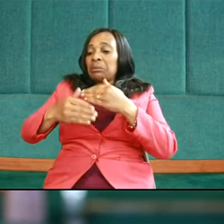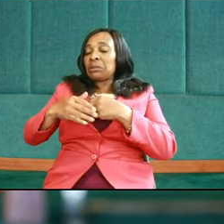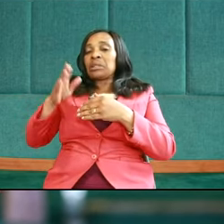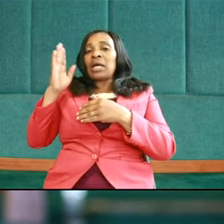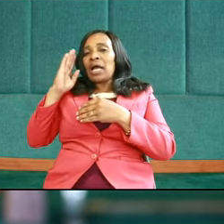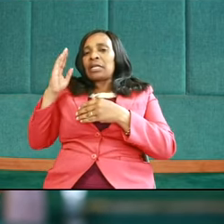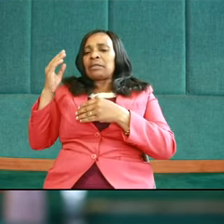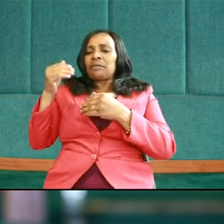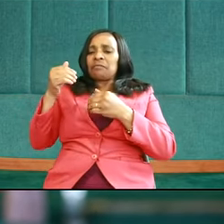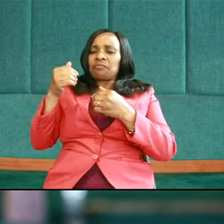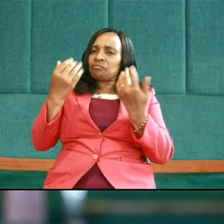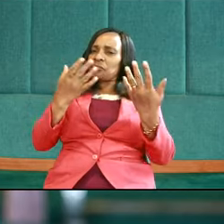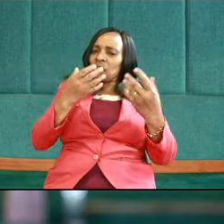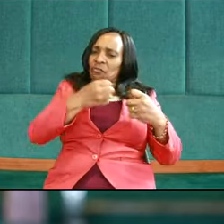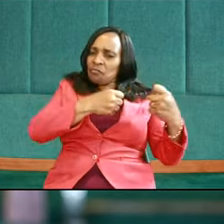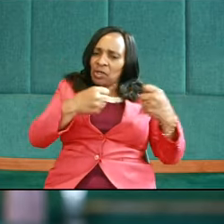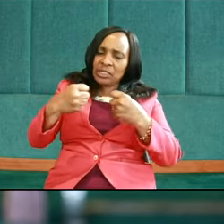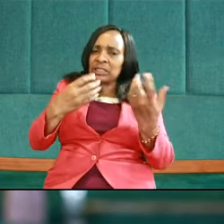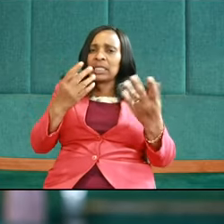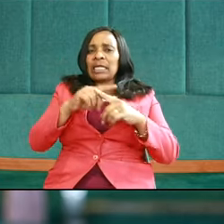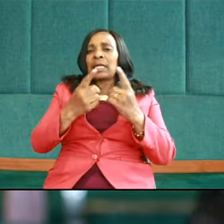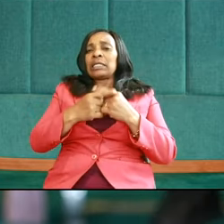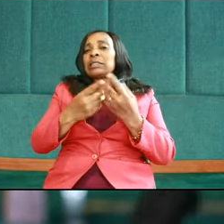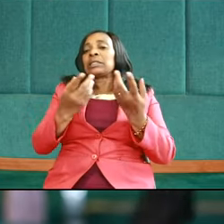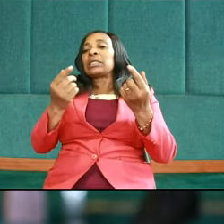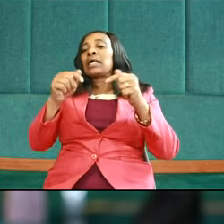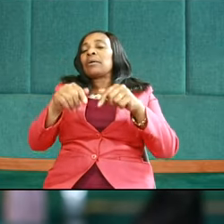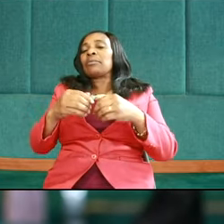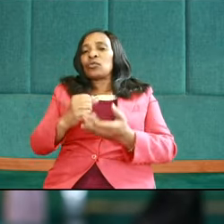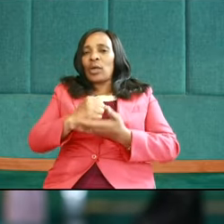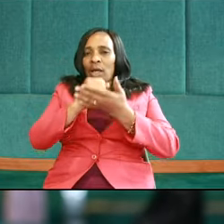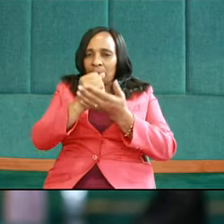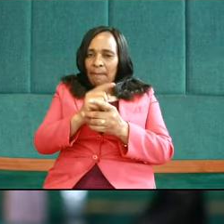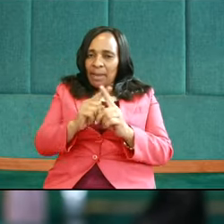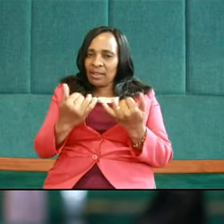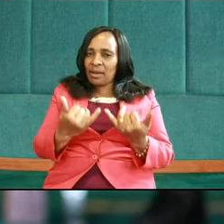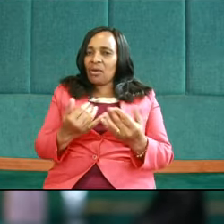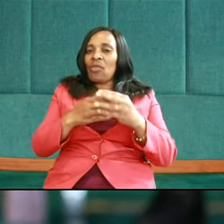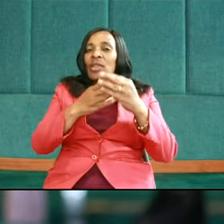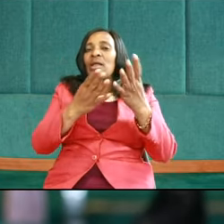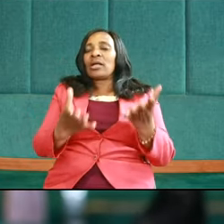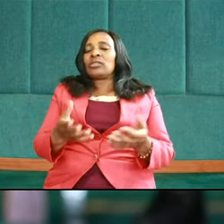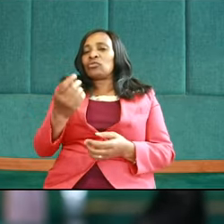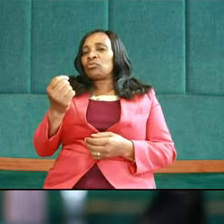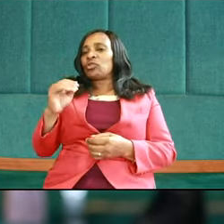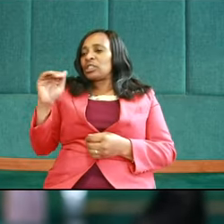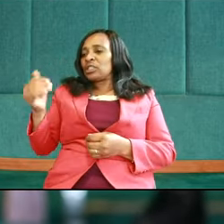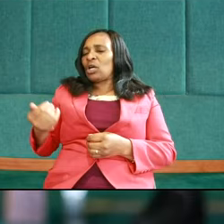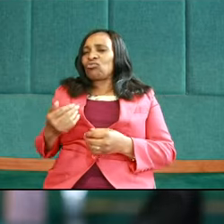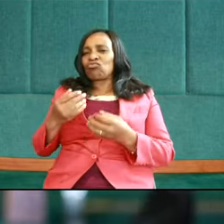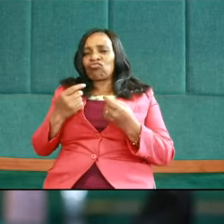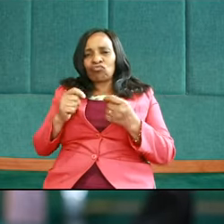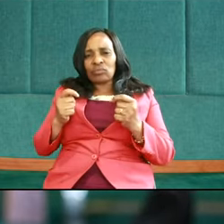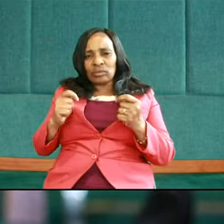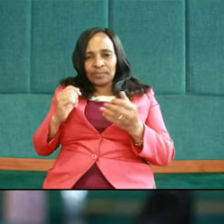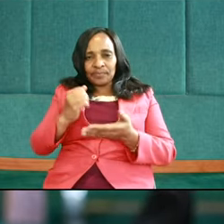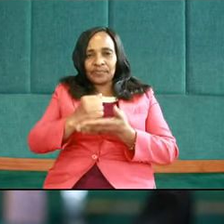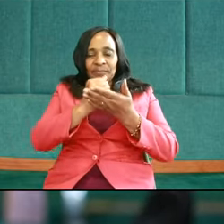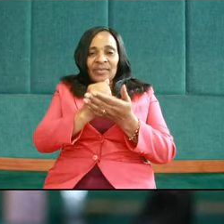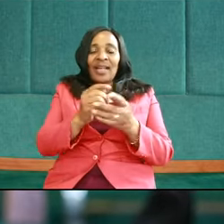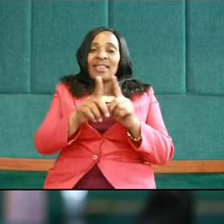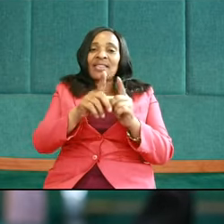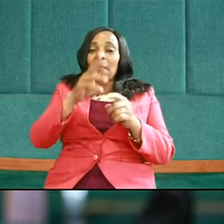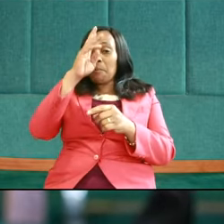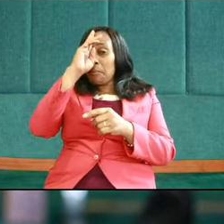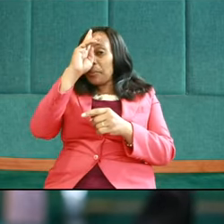and came to the small teen house to try and help. Then the leaders of the small town tried to help. Even